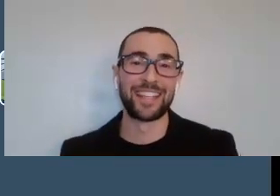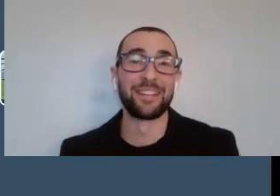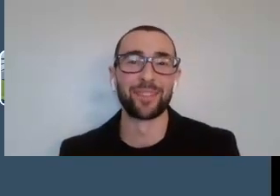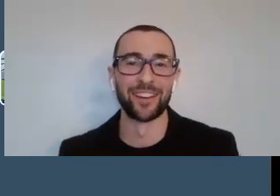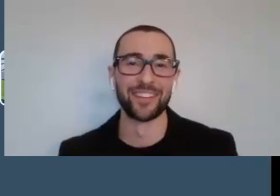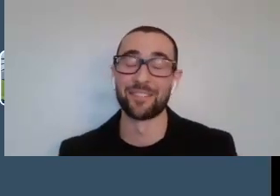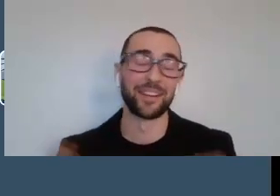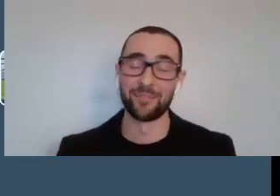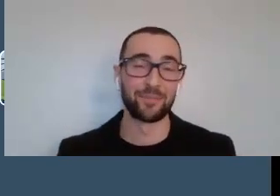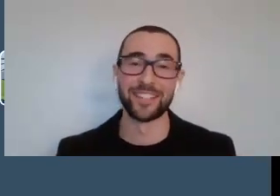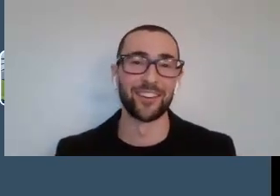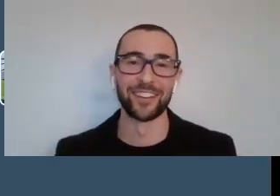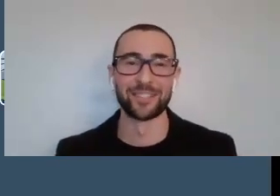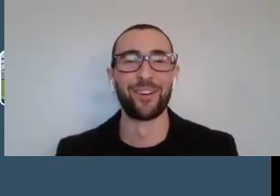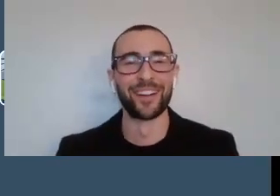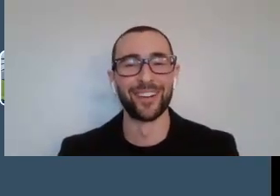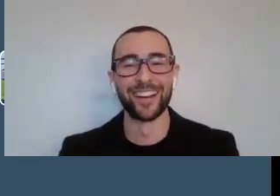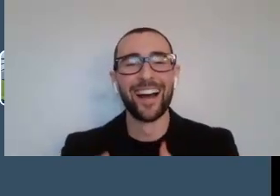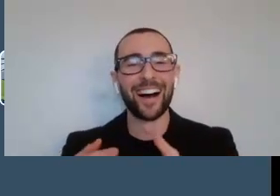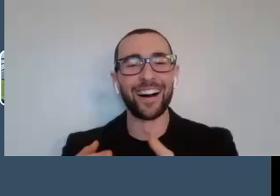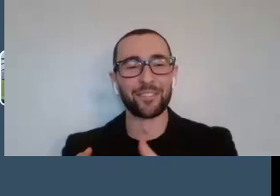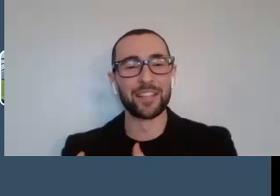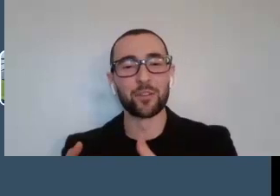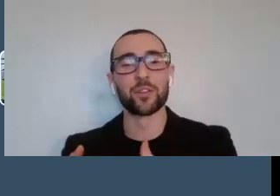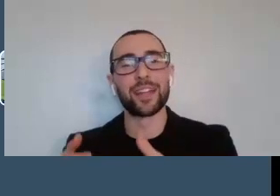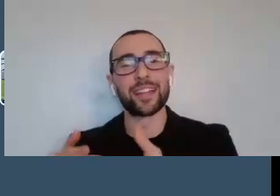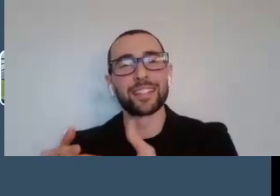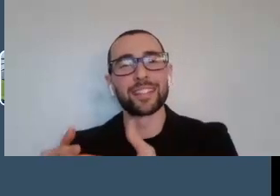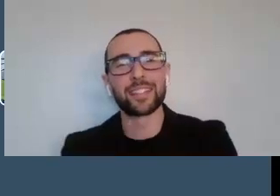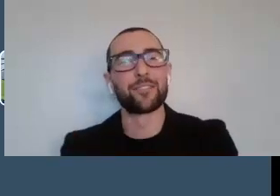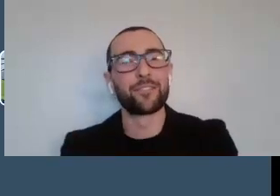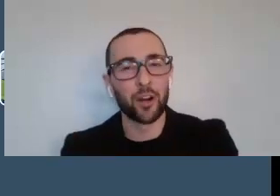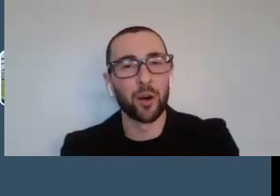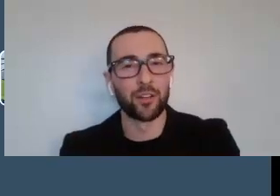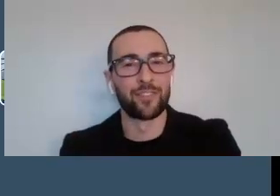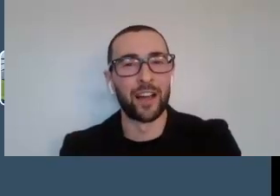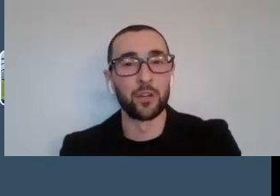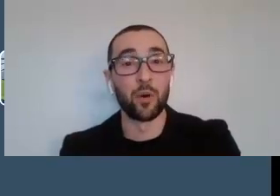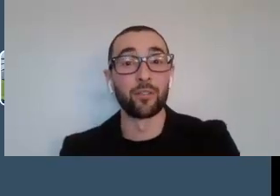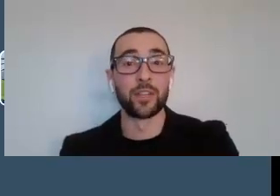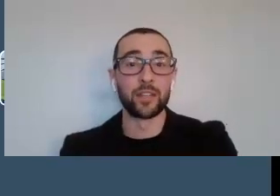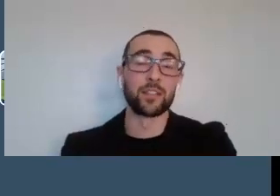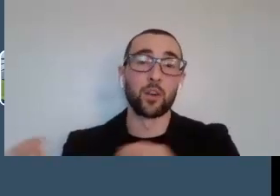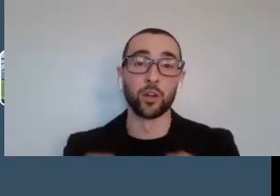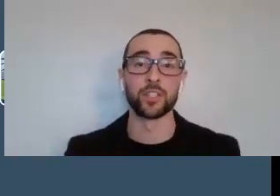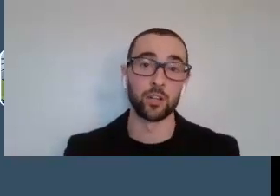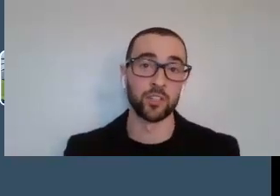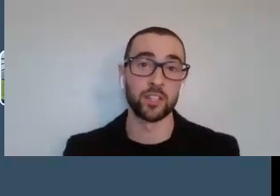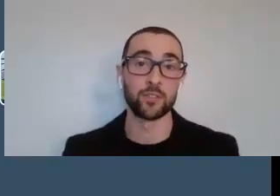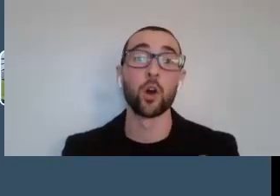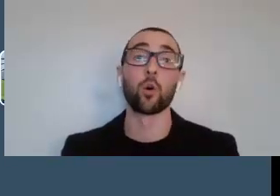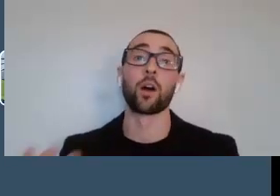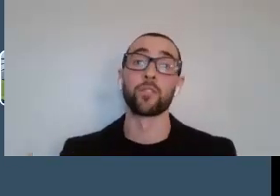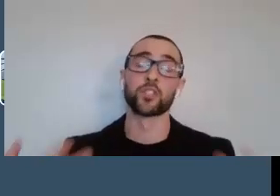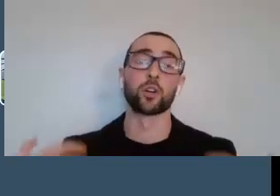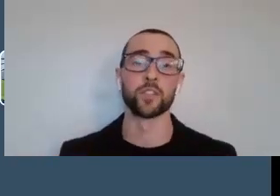that CD player is, and it might be zero at this point, but right. So it's limited to the fair market value of the goods that you